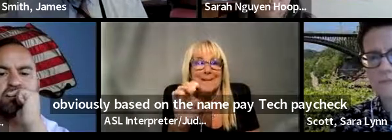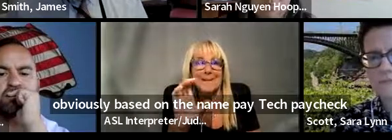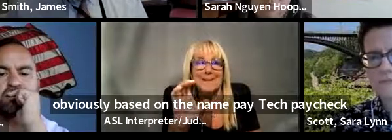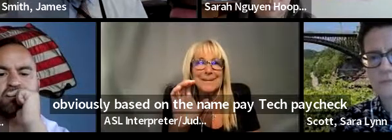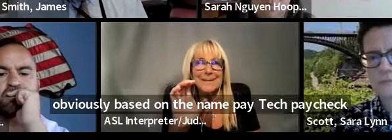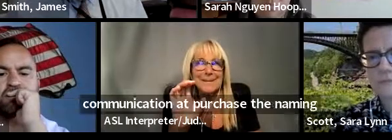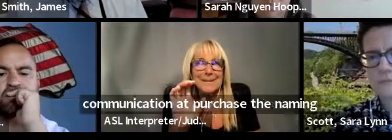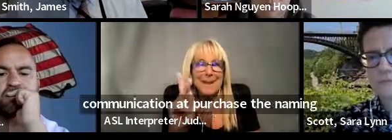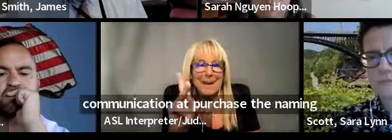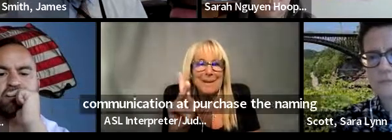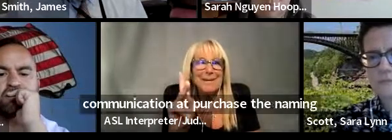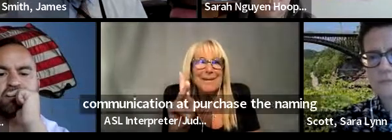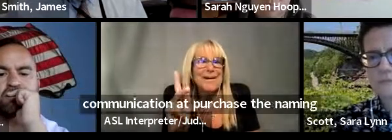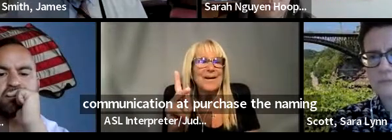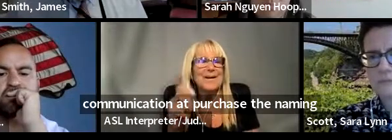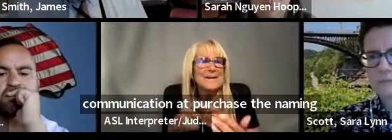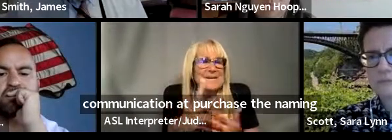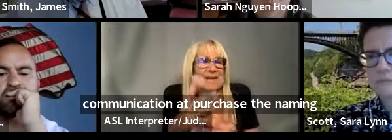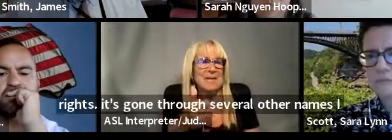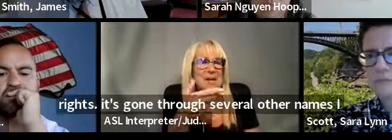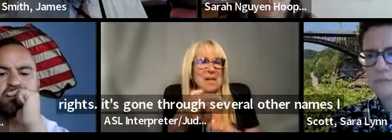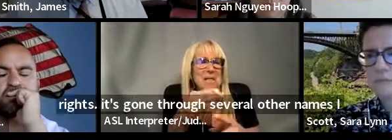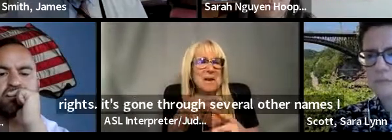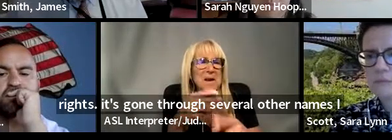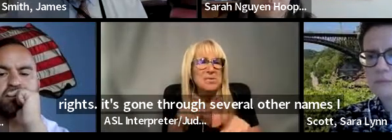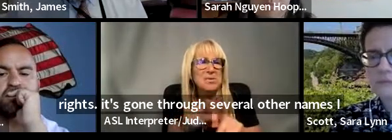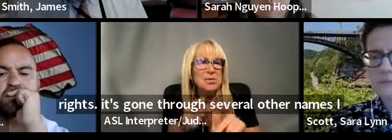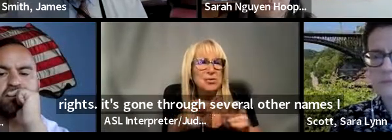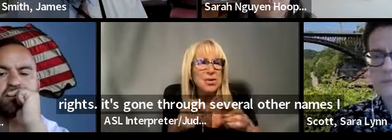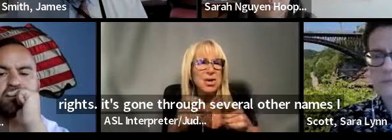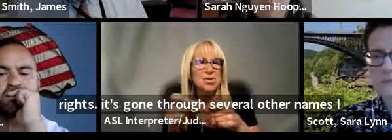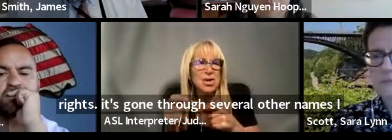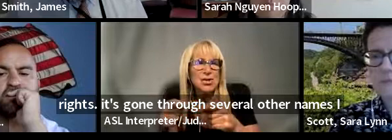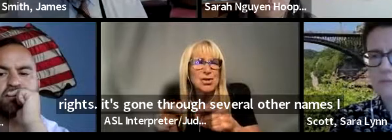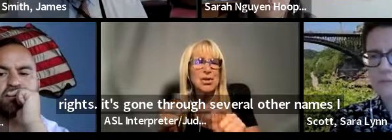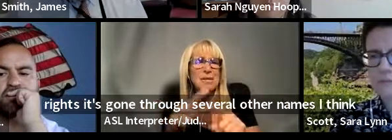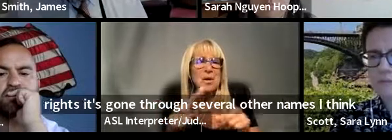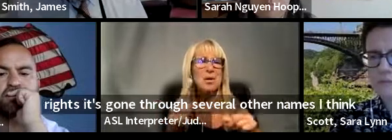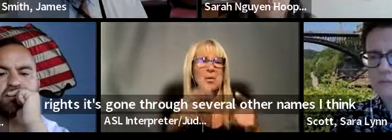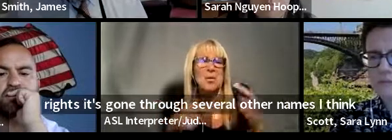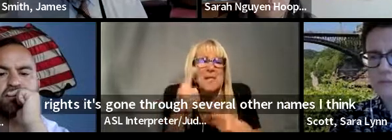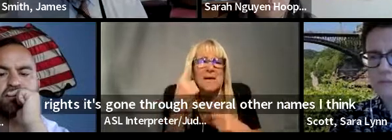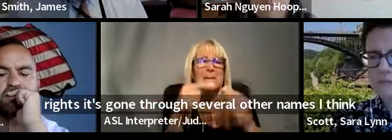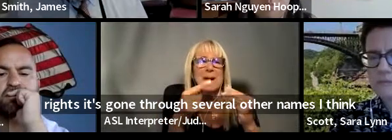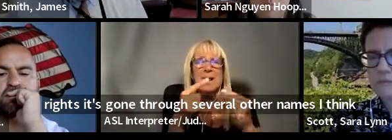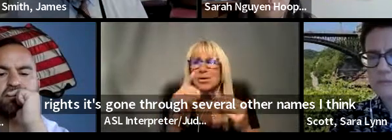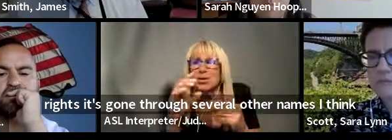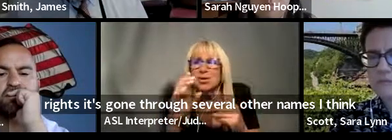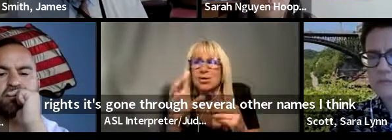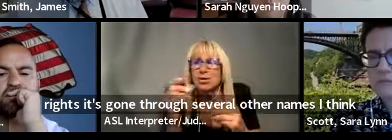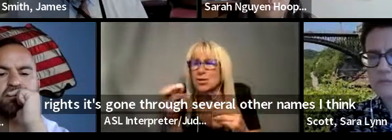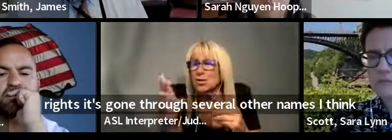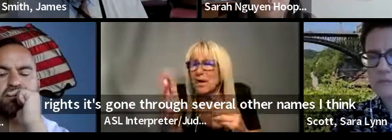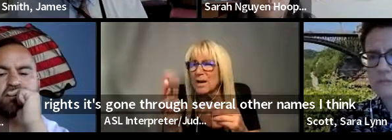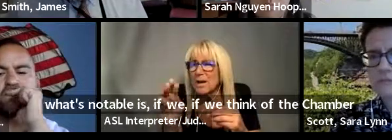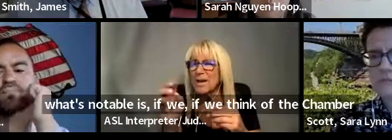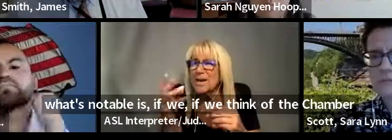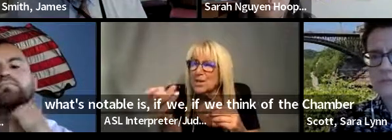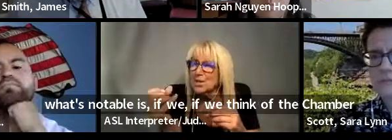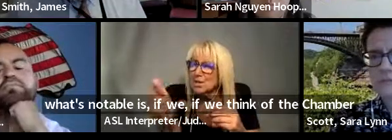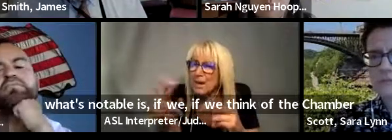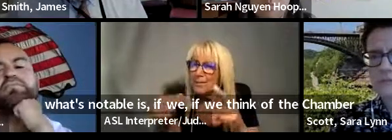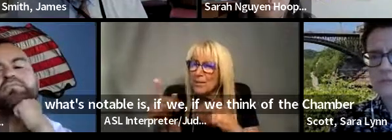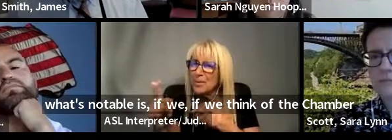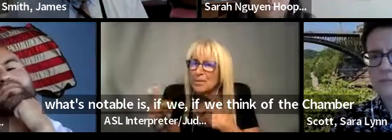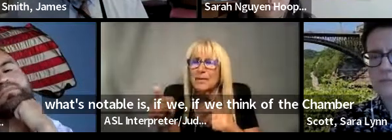several other names. I think what's notable is if we think of the Chamber building and it being designed by Claude Bragdon, this